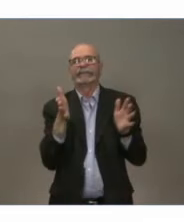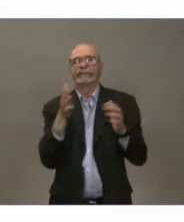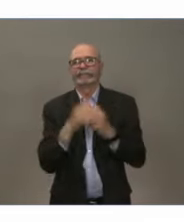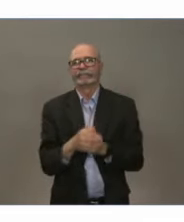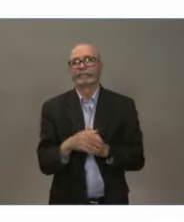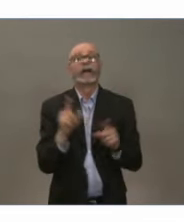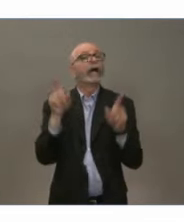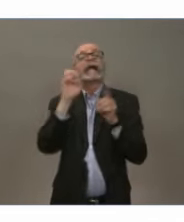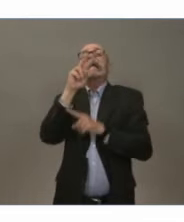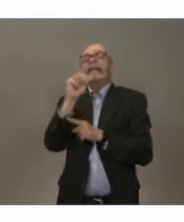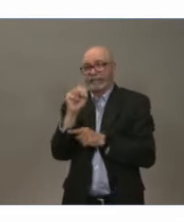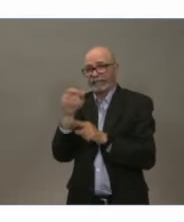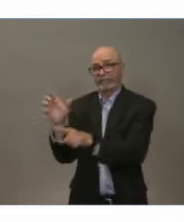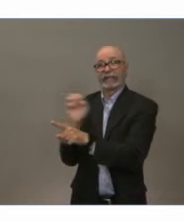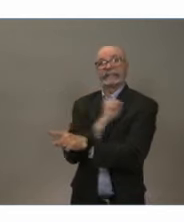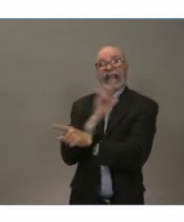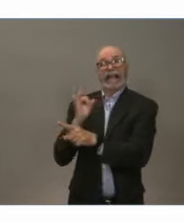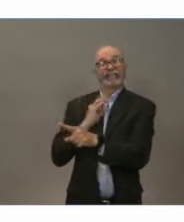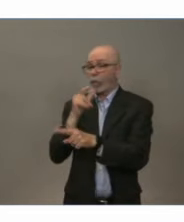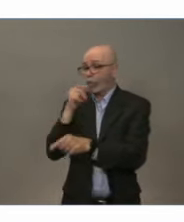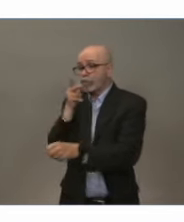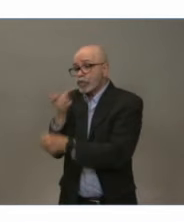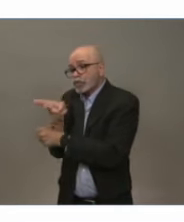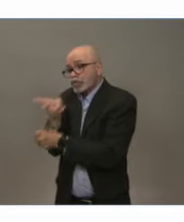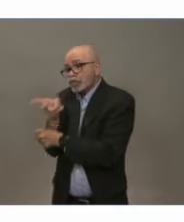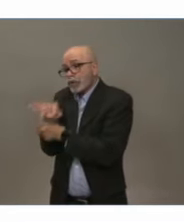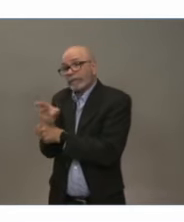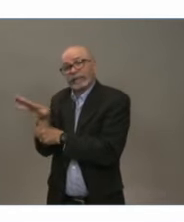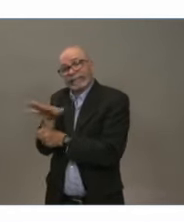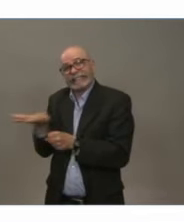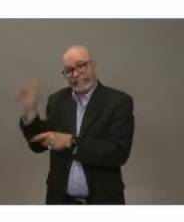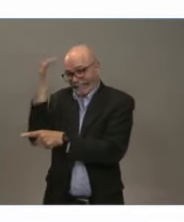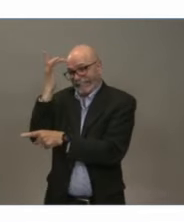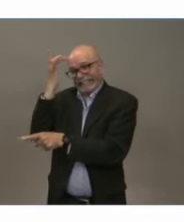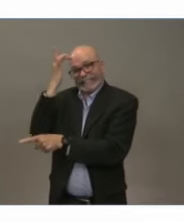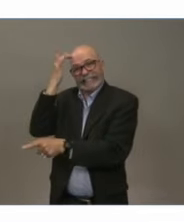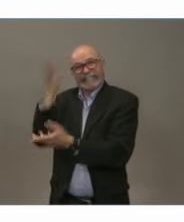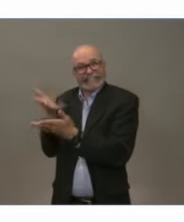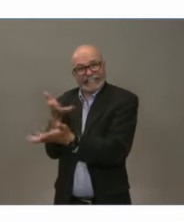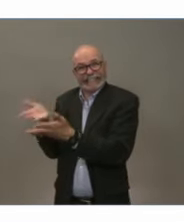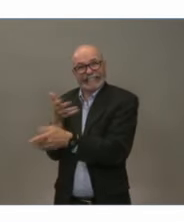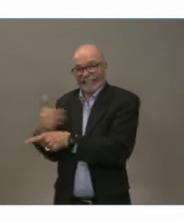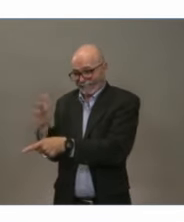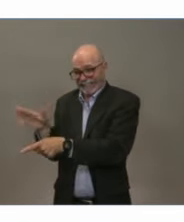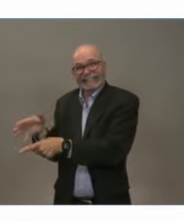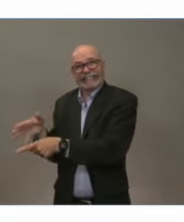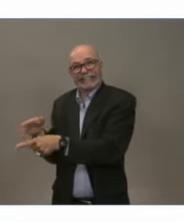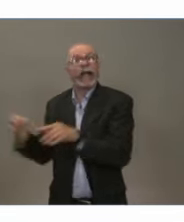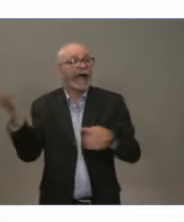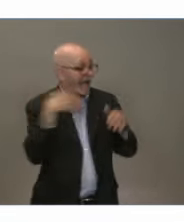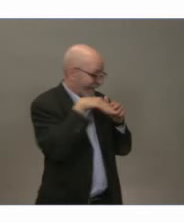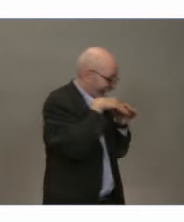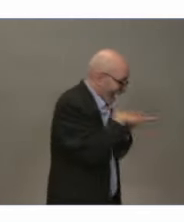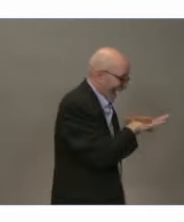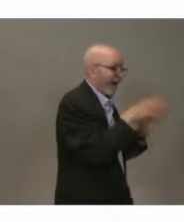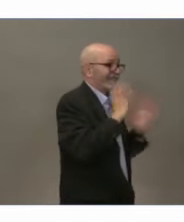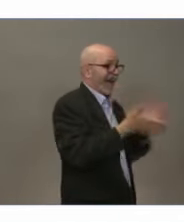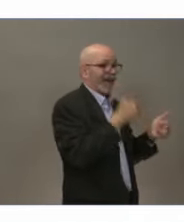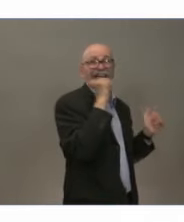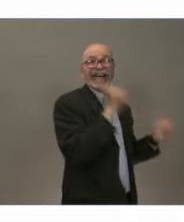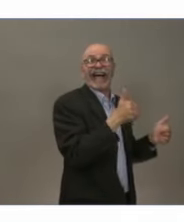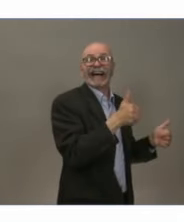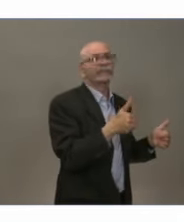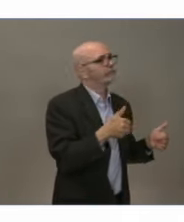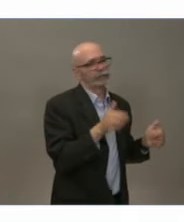the ill residents do not then go and provide care to sick residents. So as much as we can, we isolate both residents